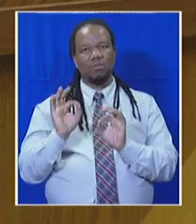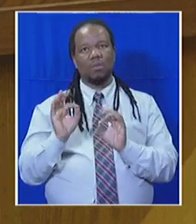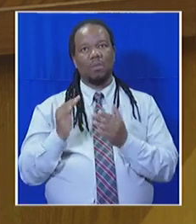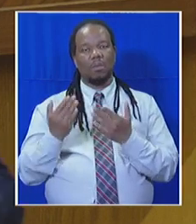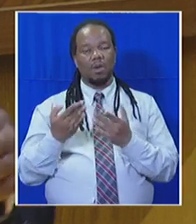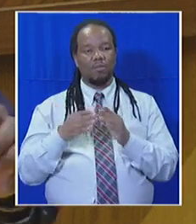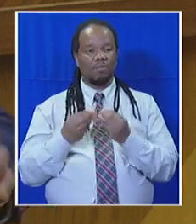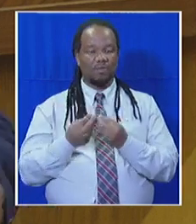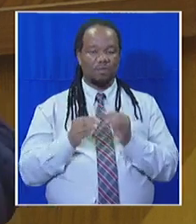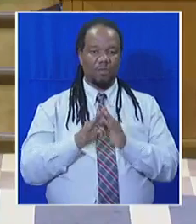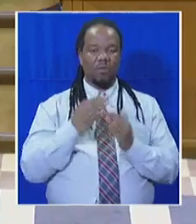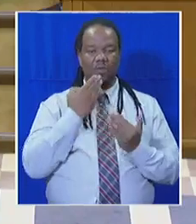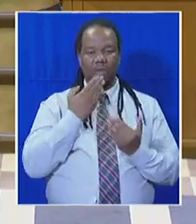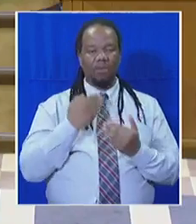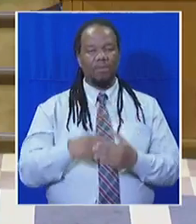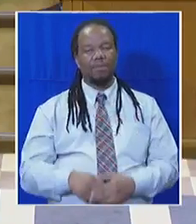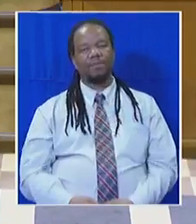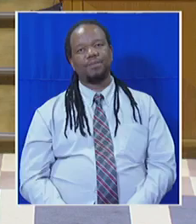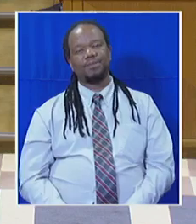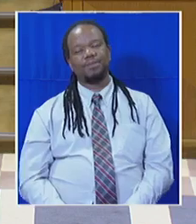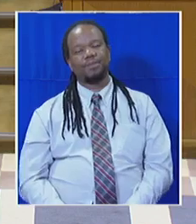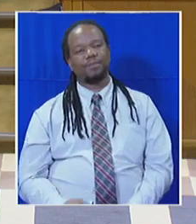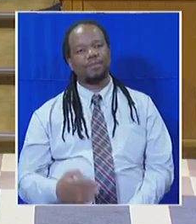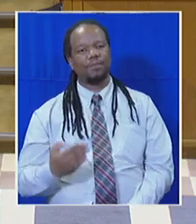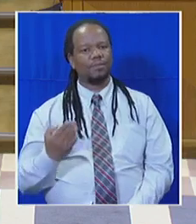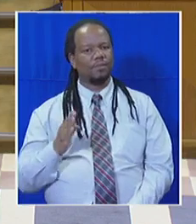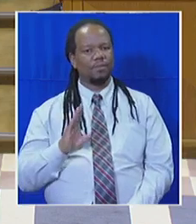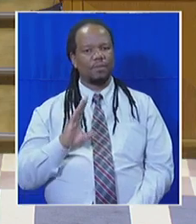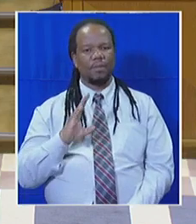productivity levels. Thank you so much. Thank you. The Honourable Chaisa.